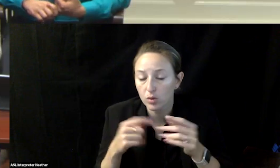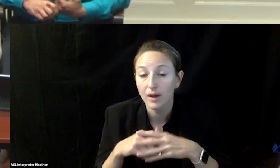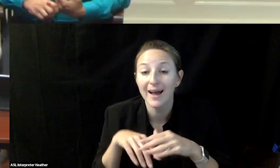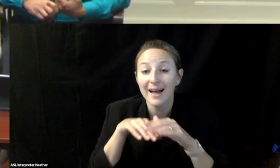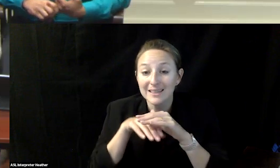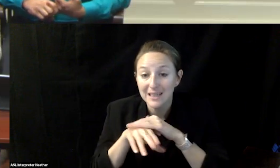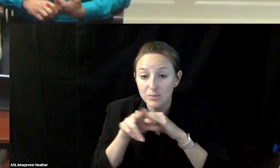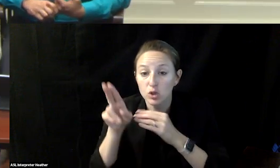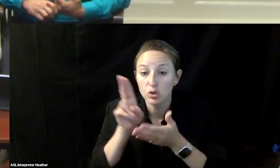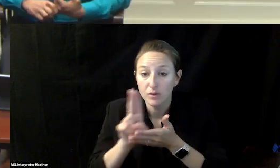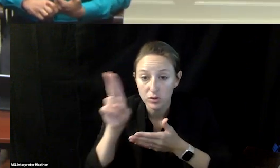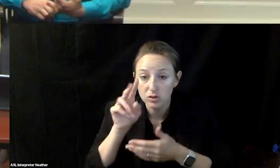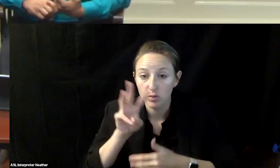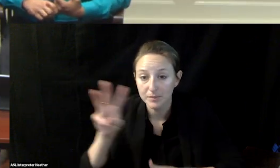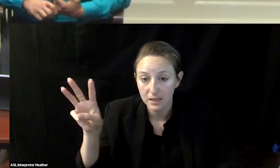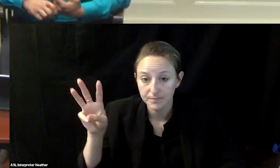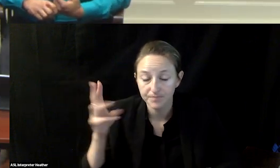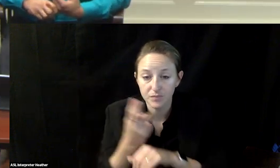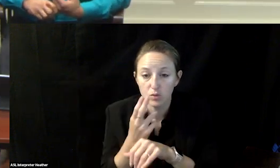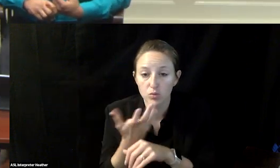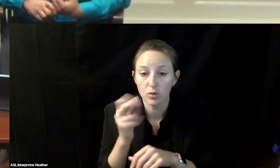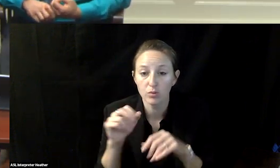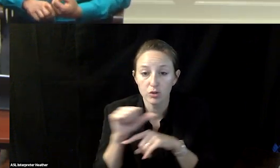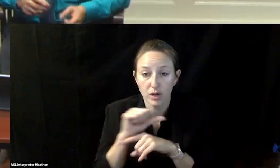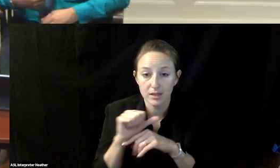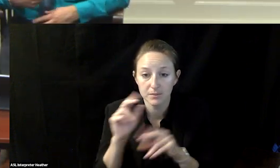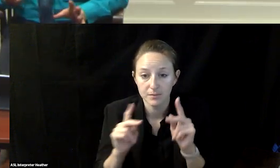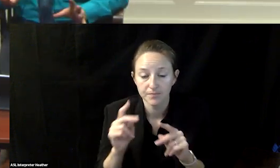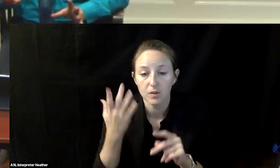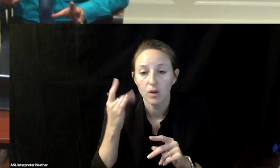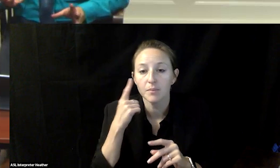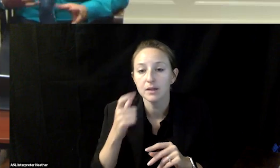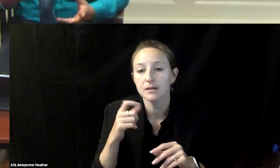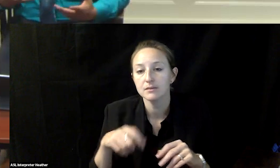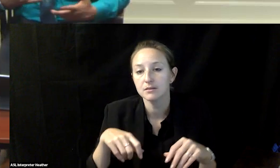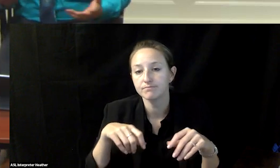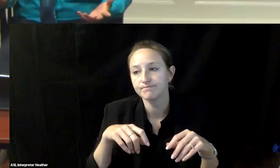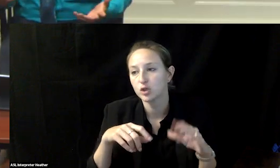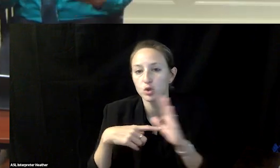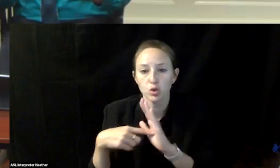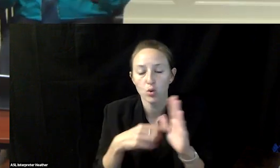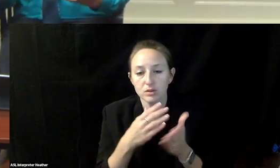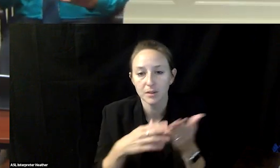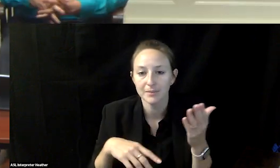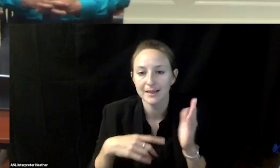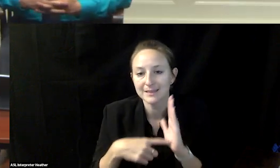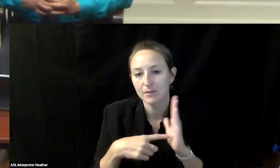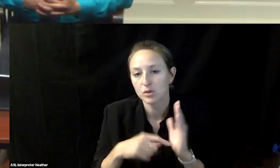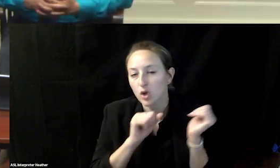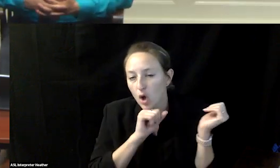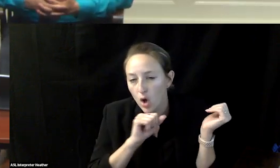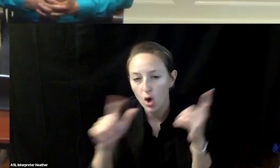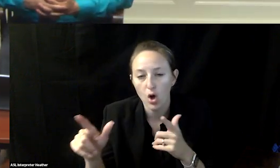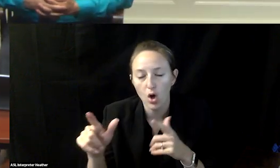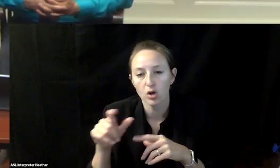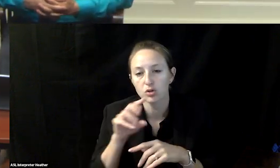University website that we use when we train folks, because it mocks up some examples of things that we all have all the time on university